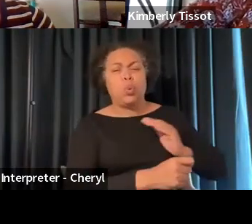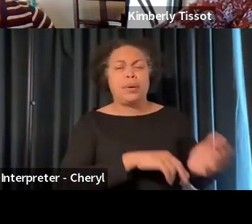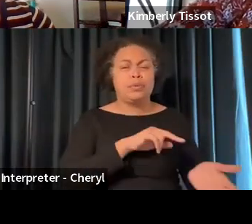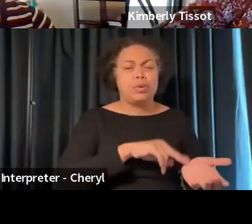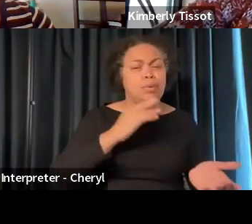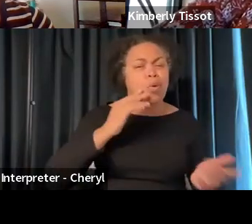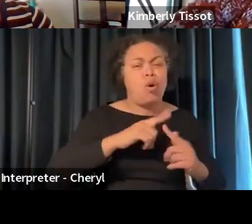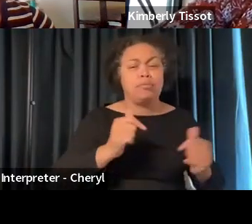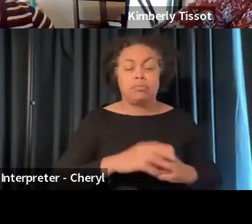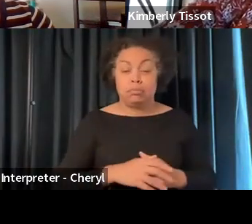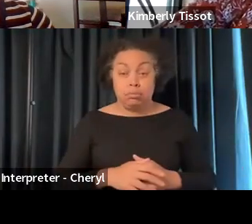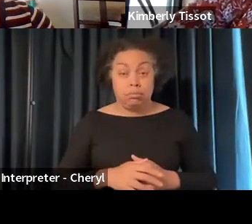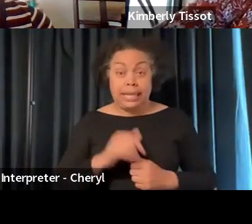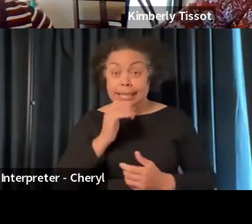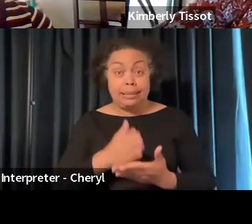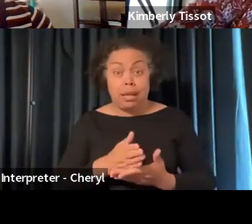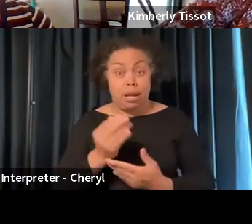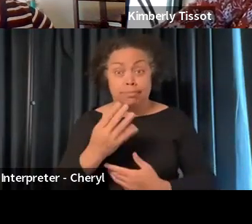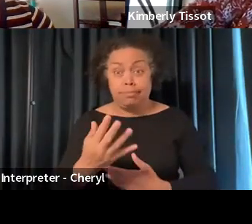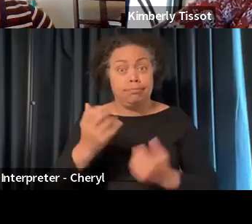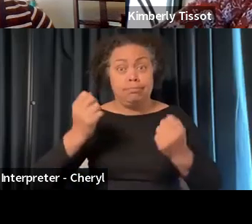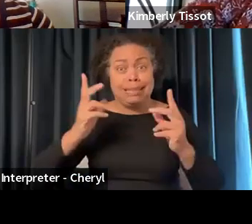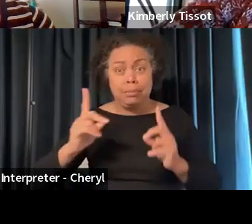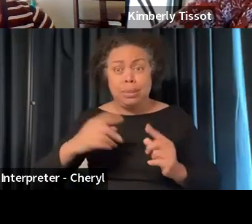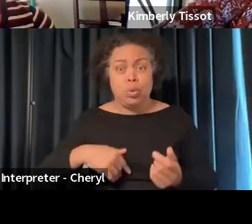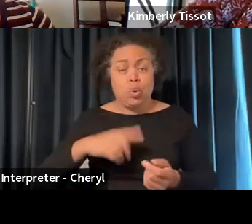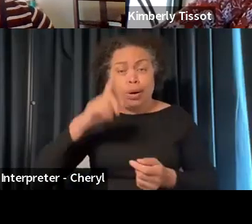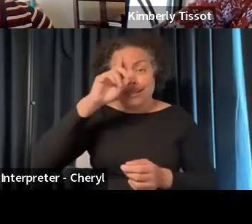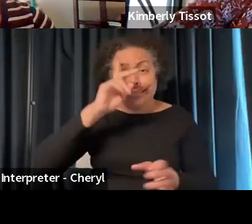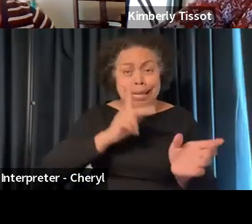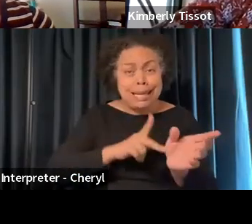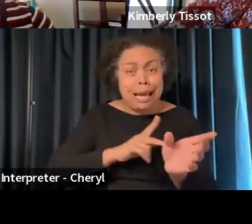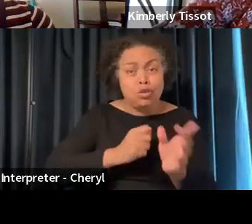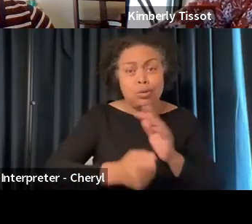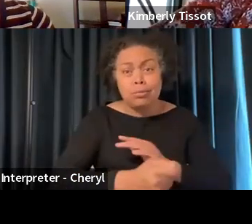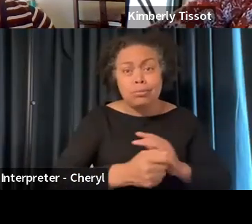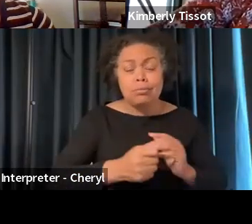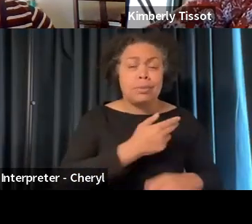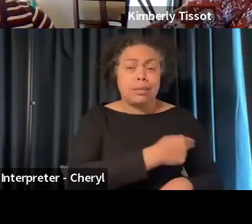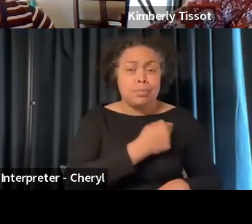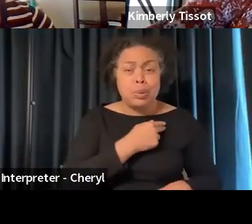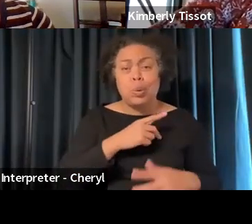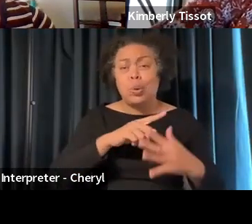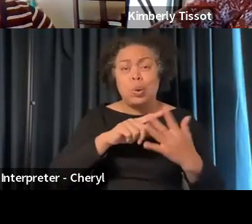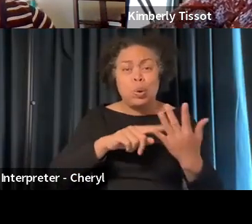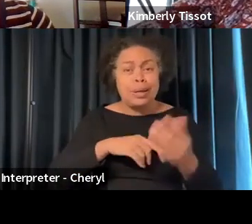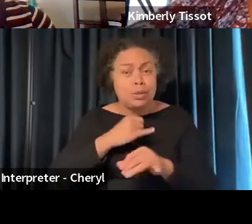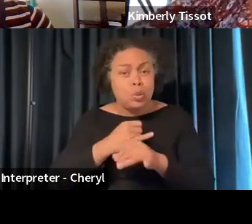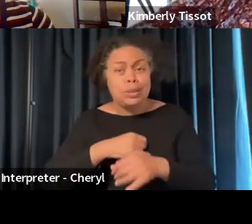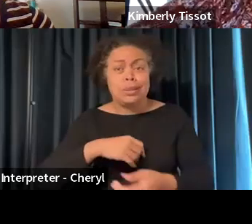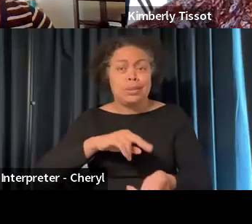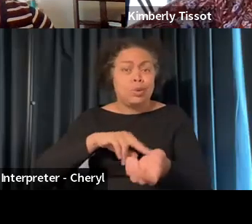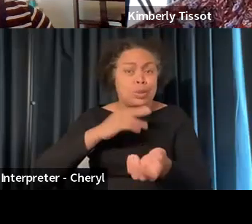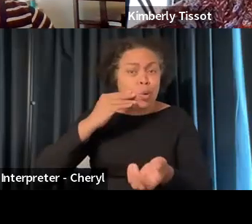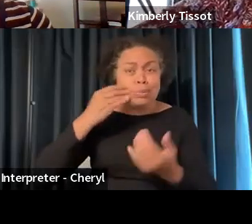and intellectual disabilities and developmental disabilities who are in institutions, and we still need to work towards making sure that